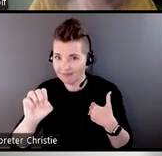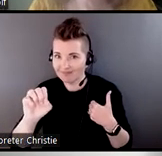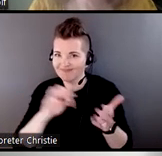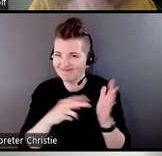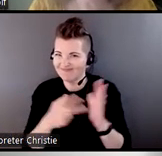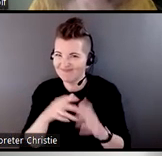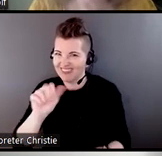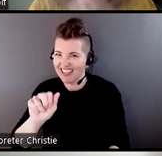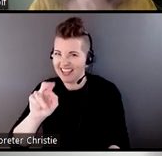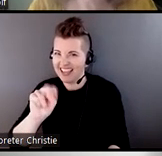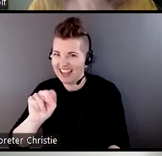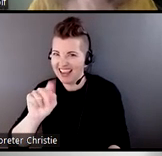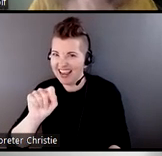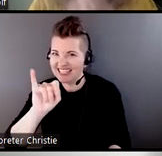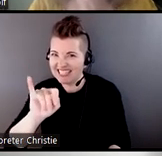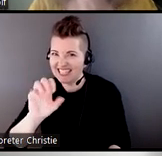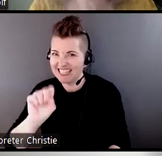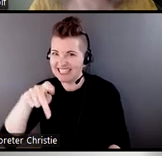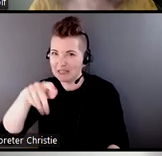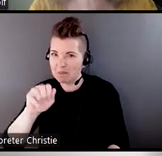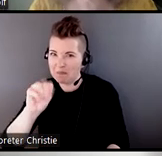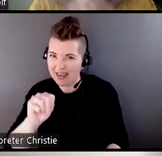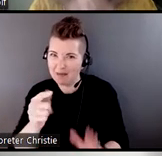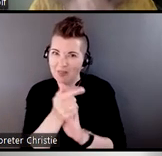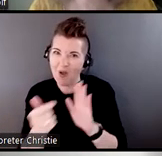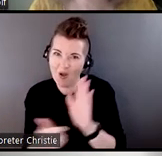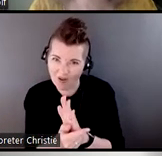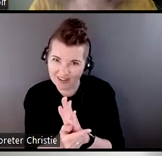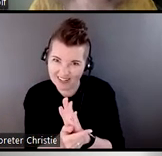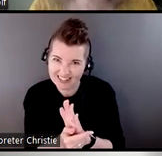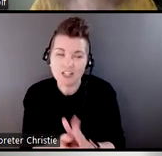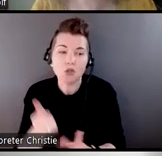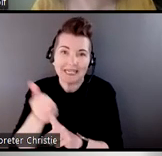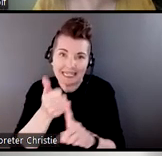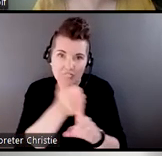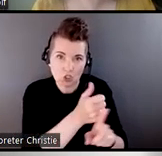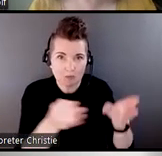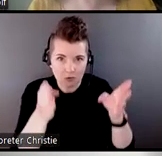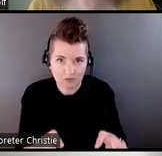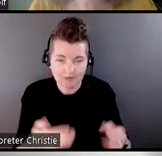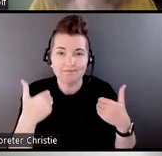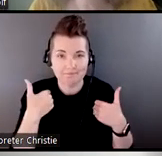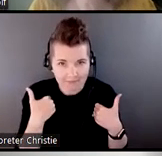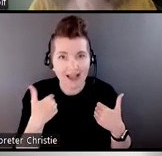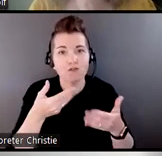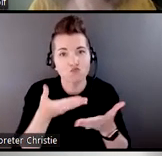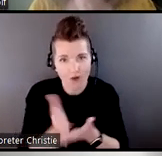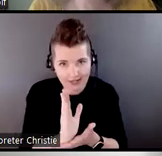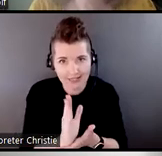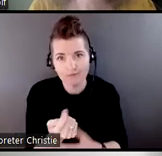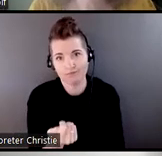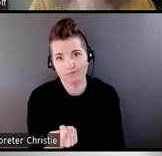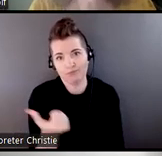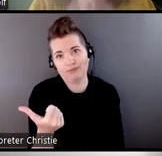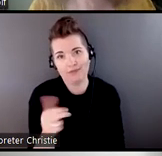send out an email campaign, you do provide the option to unsubscribe. That's our law. And so if there is someone